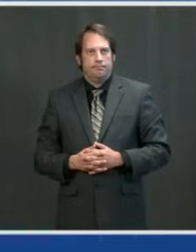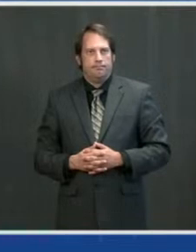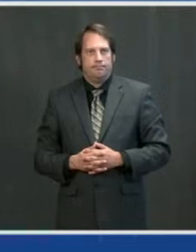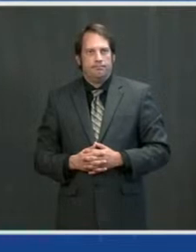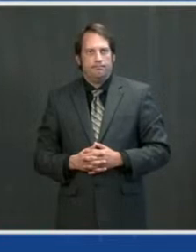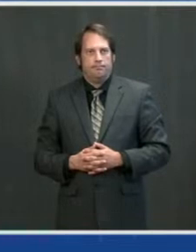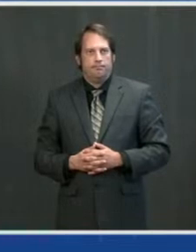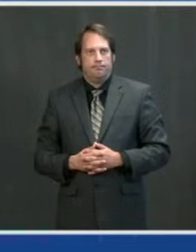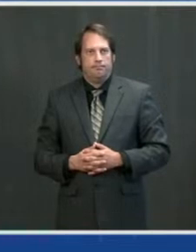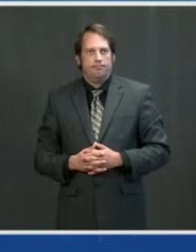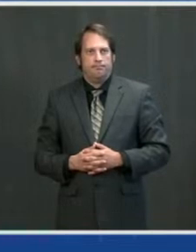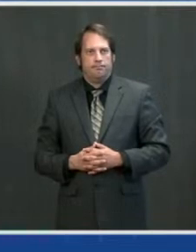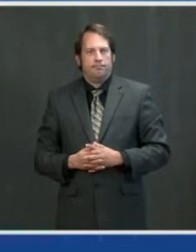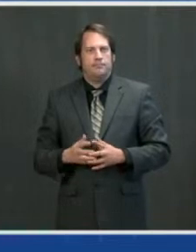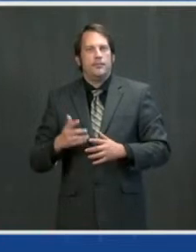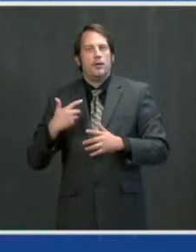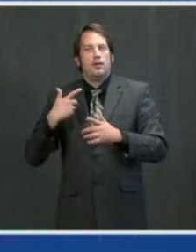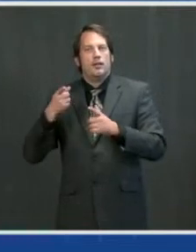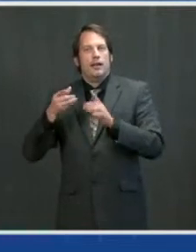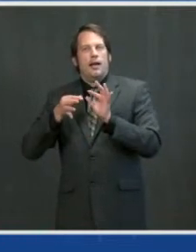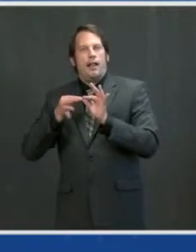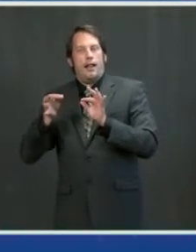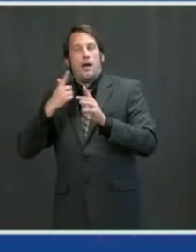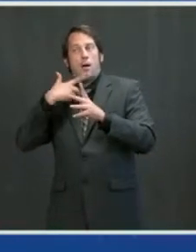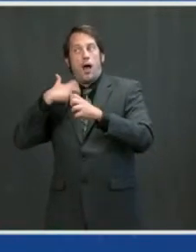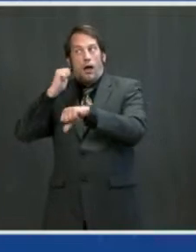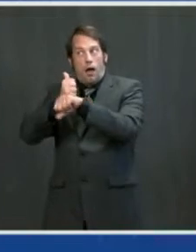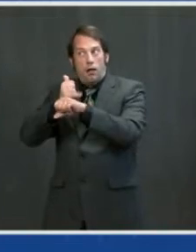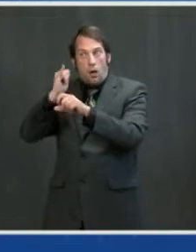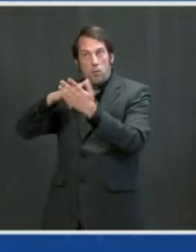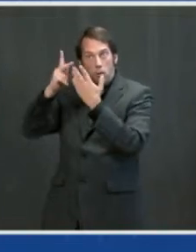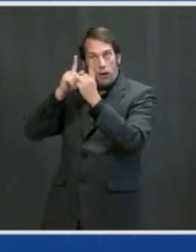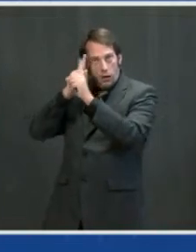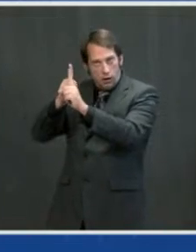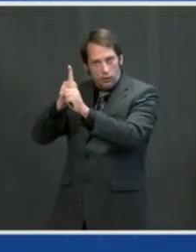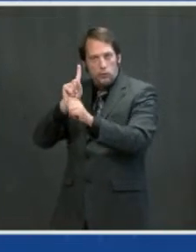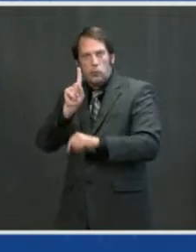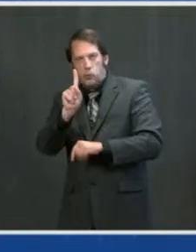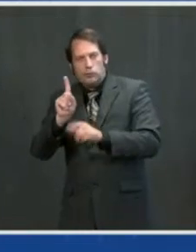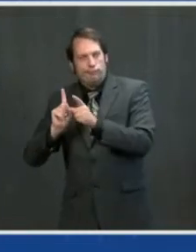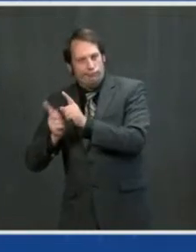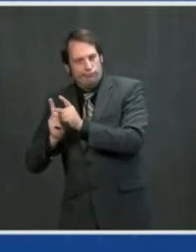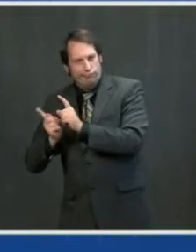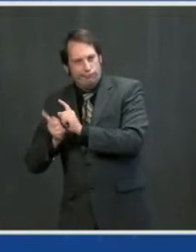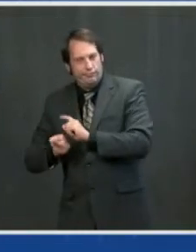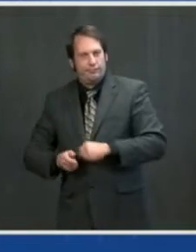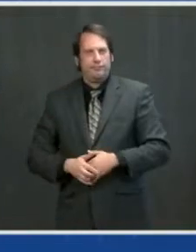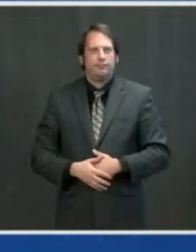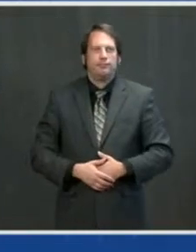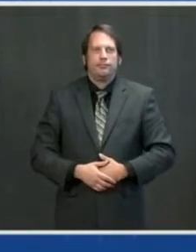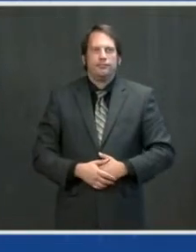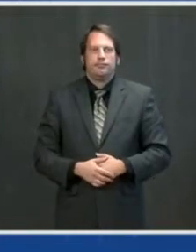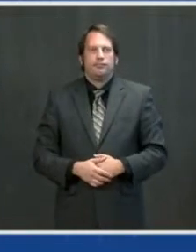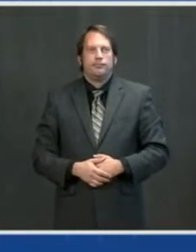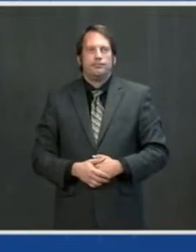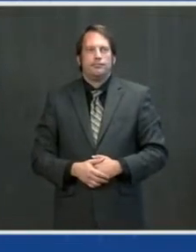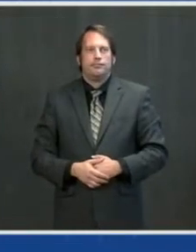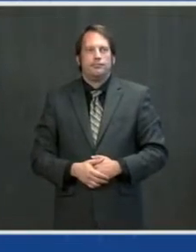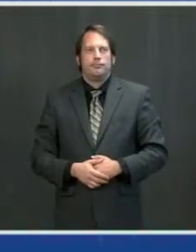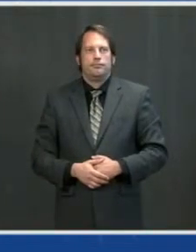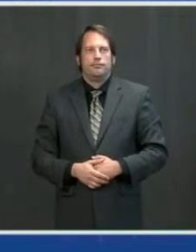concrete and comprehensive Japan-U.S. cooperations. I discussed